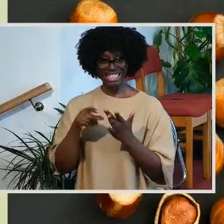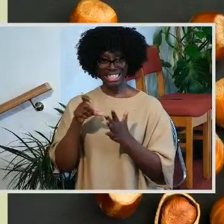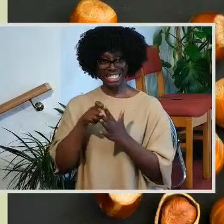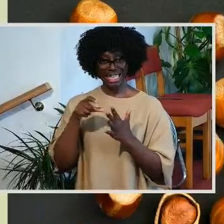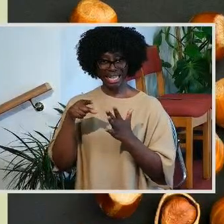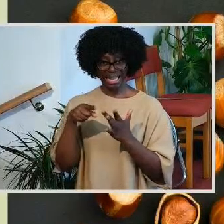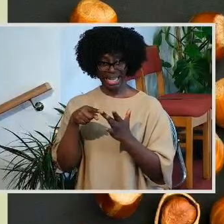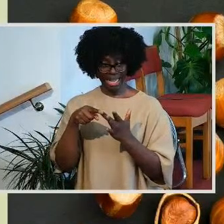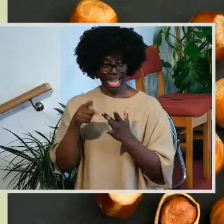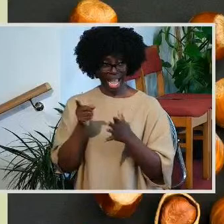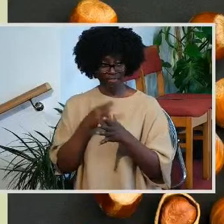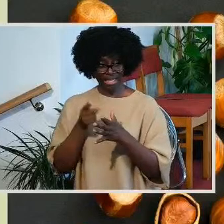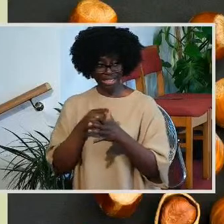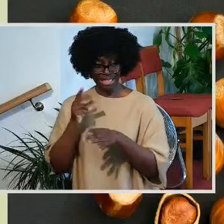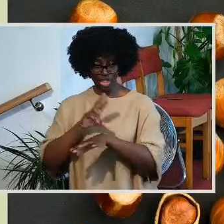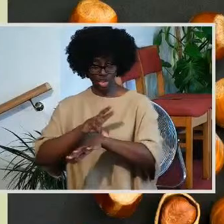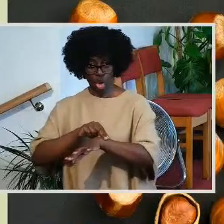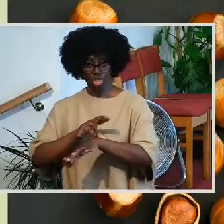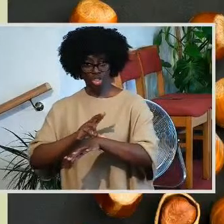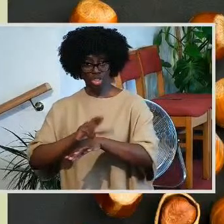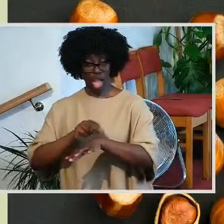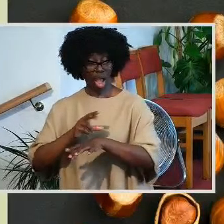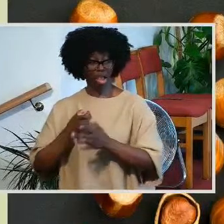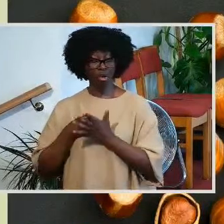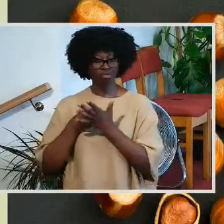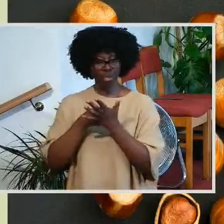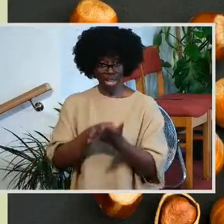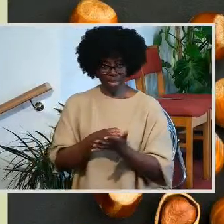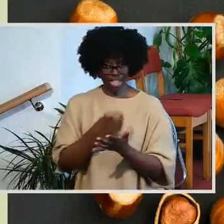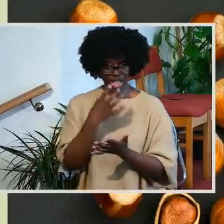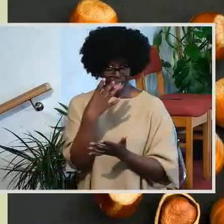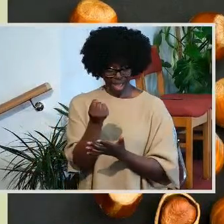day. The doses vary between people you study with, but